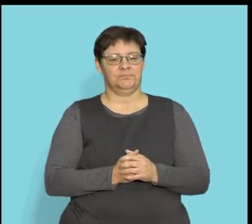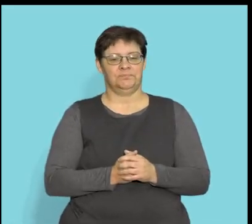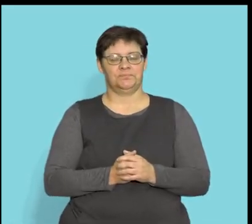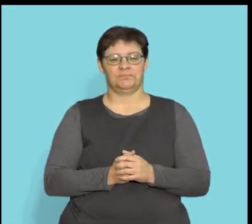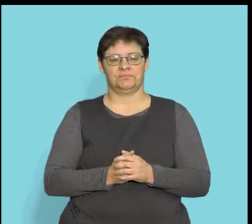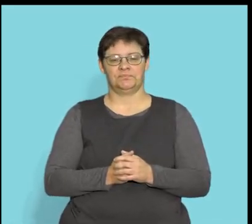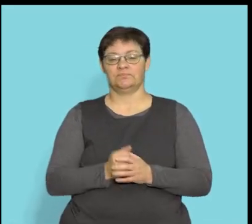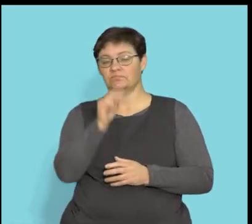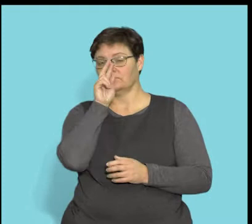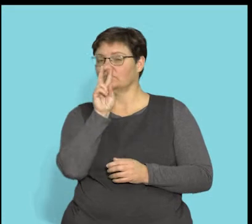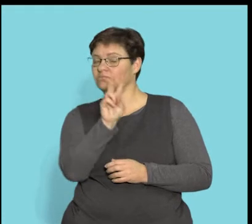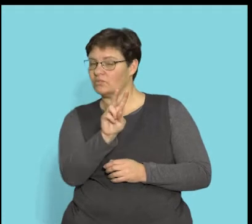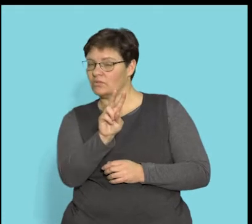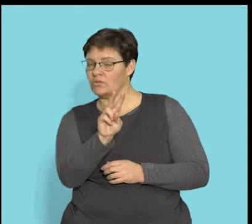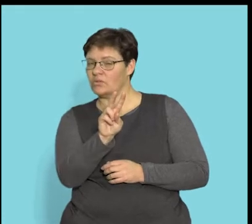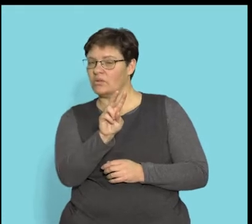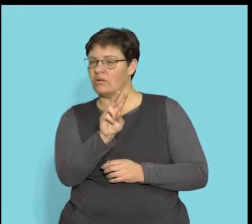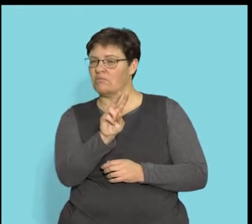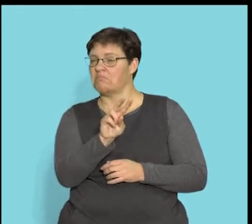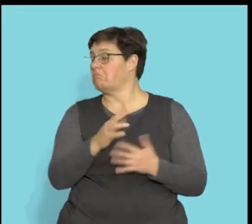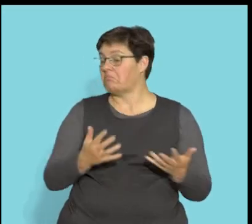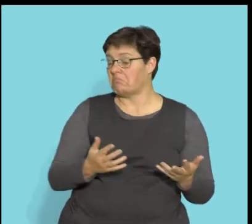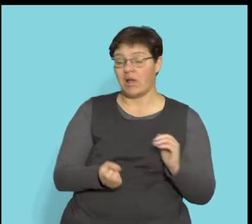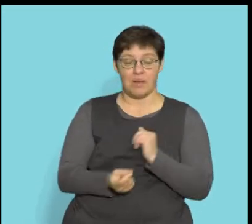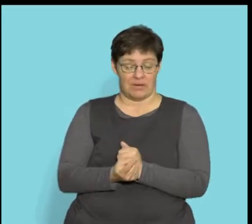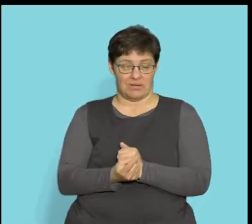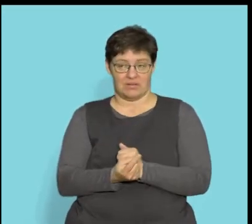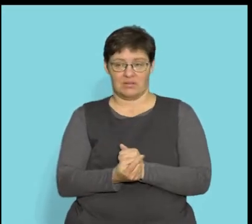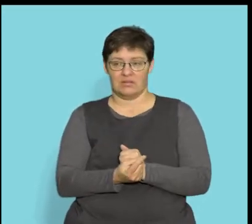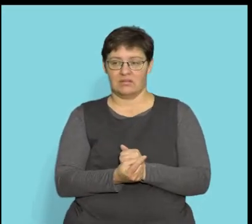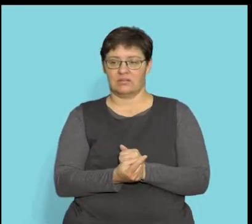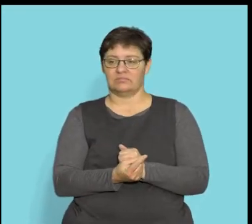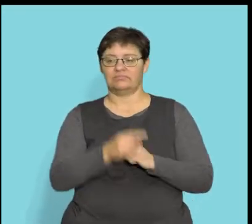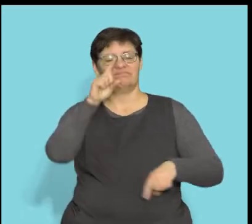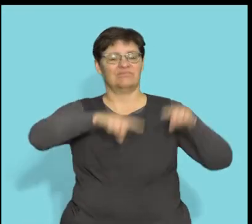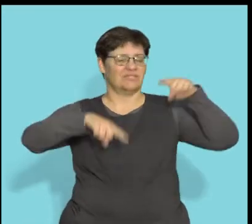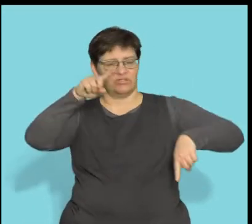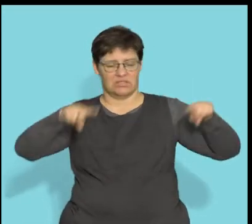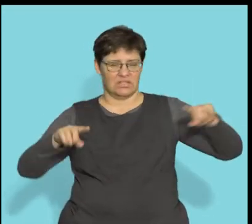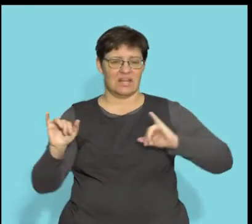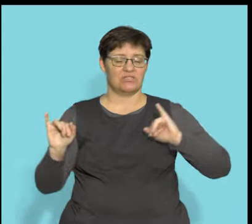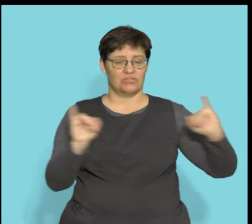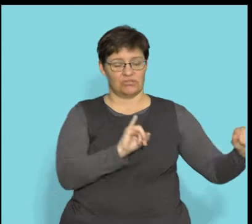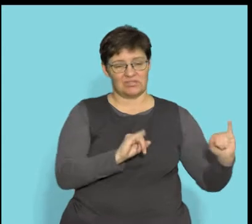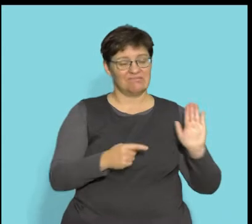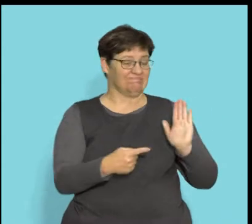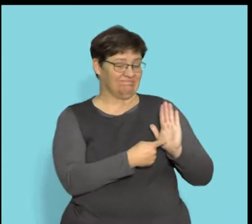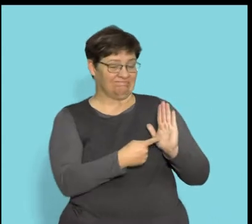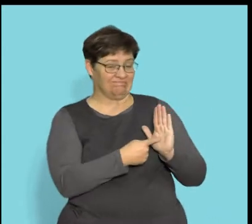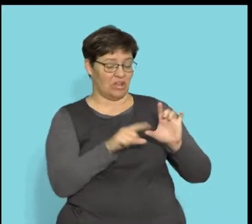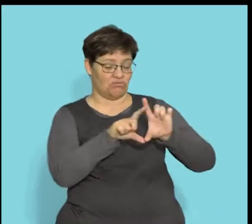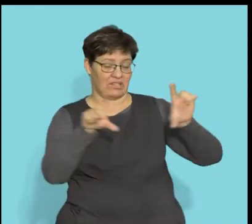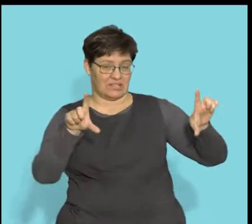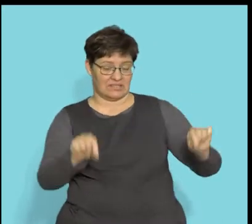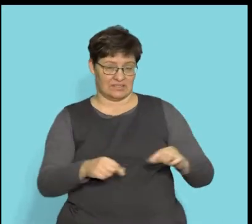So we're now going to look at what would actually happen if I've got different scale factors introduced for this